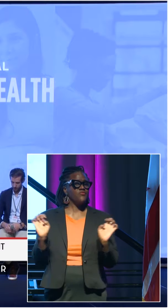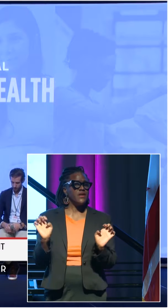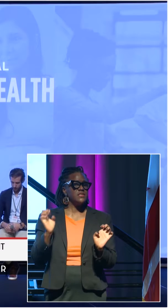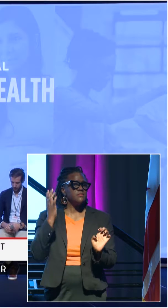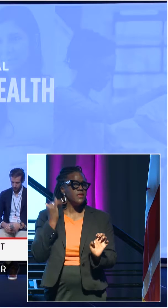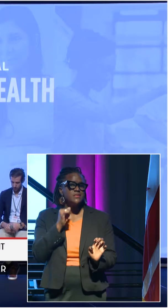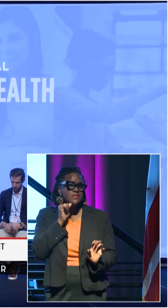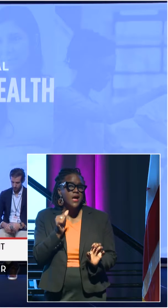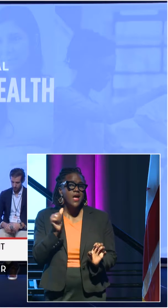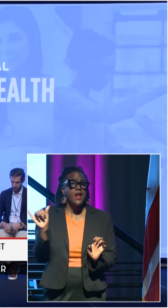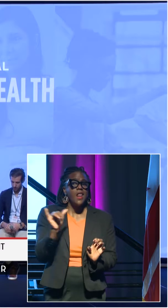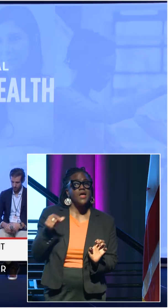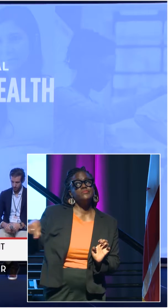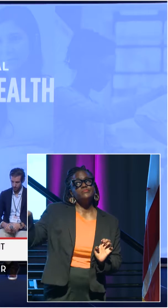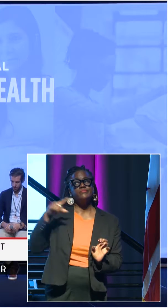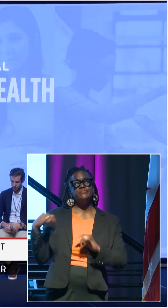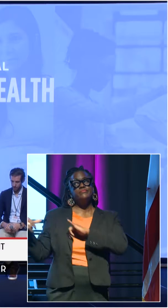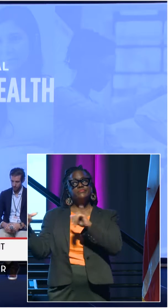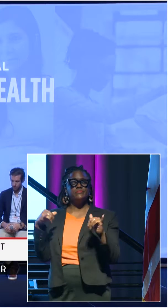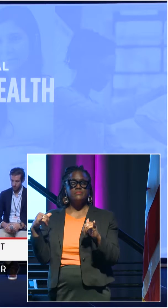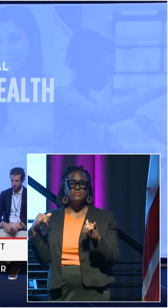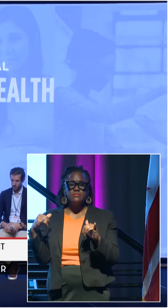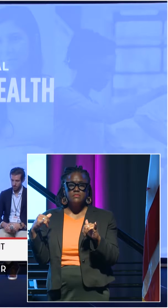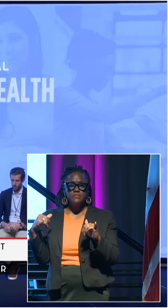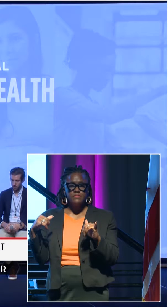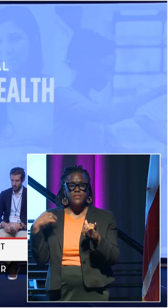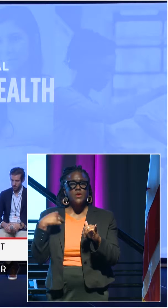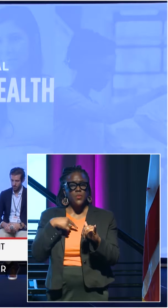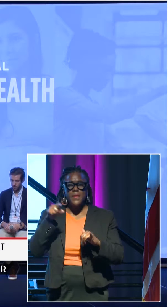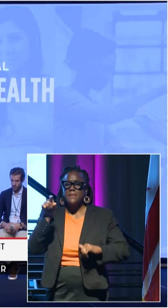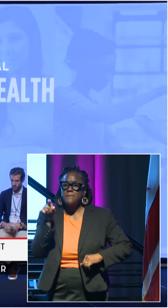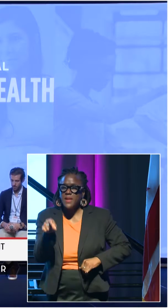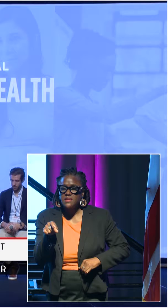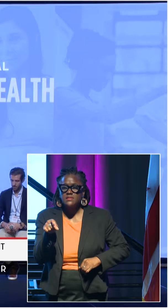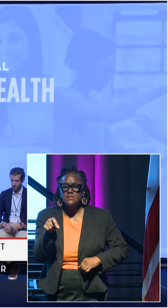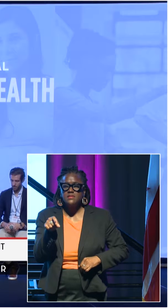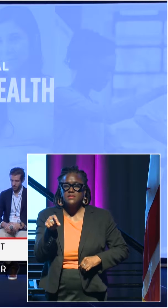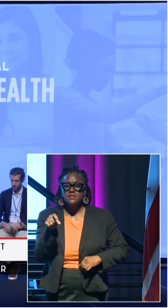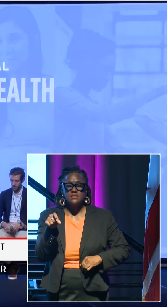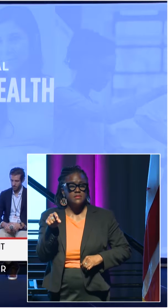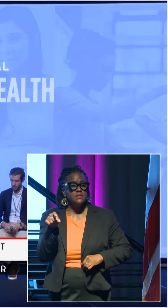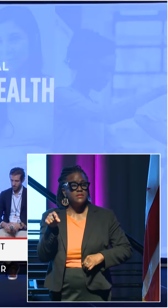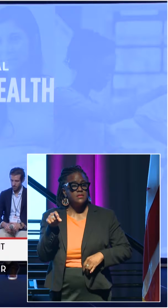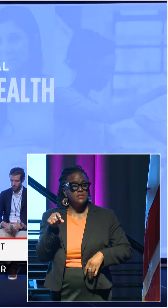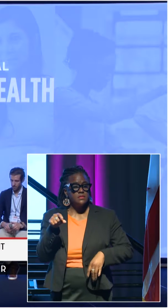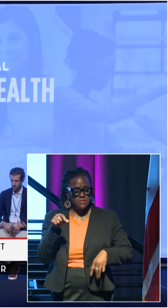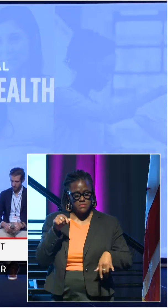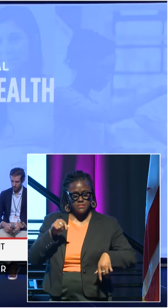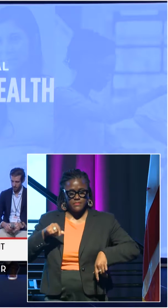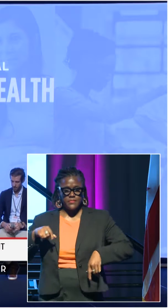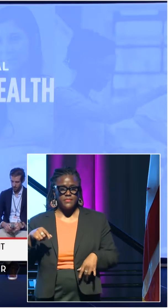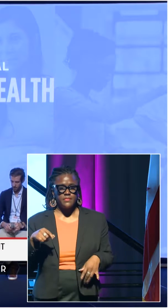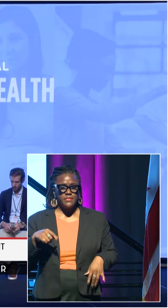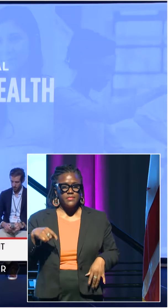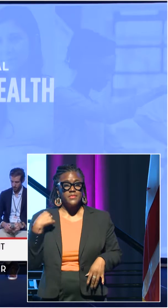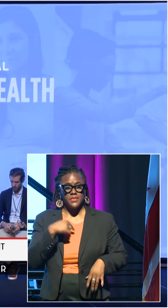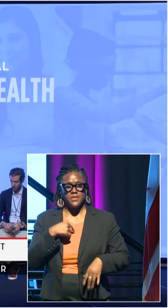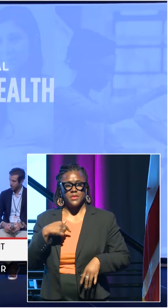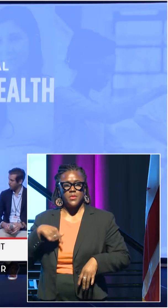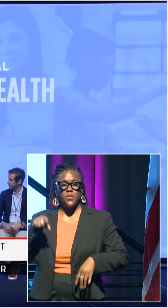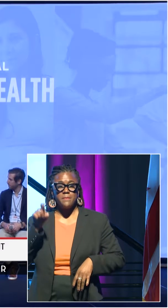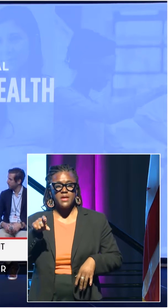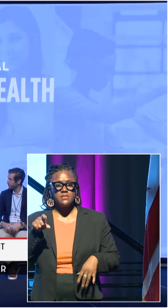because it's not like what everybody else has. And we have to ask for what should be